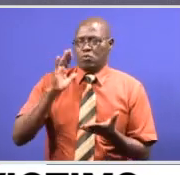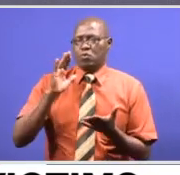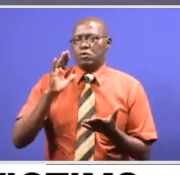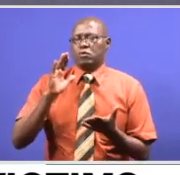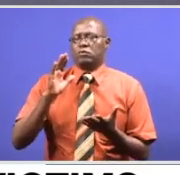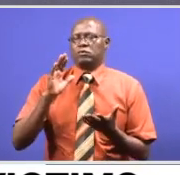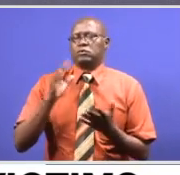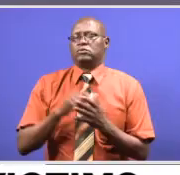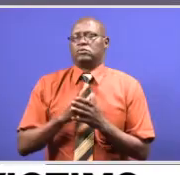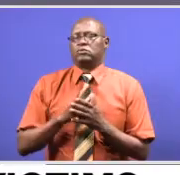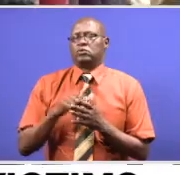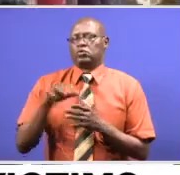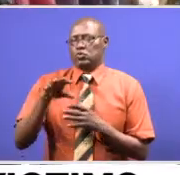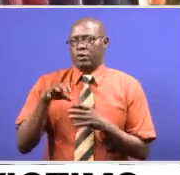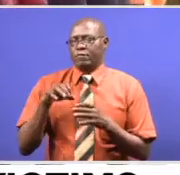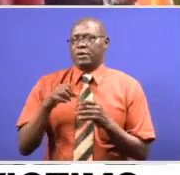traffic crashes.